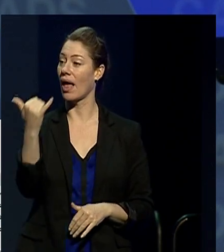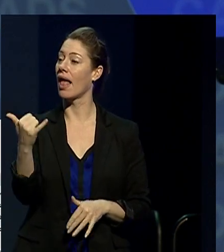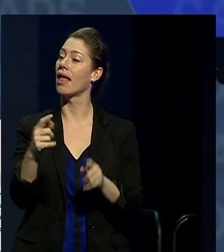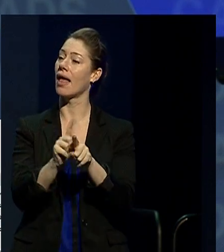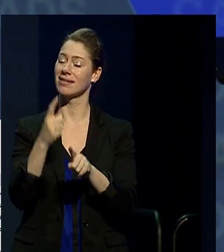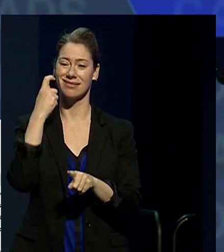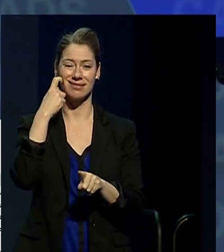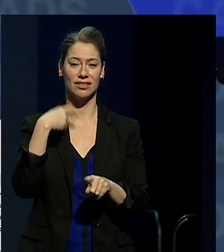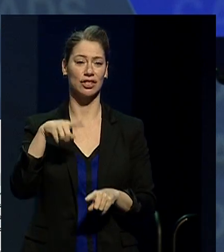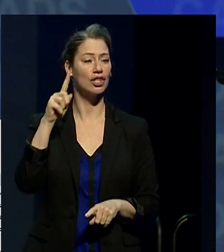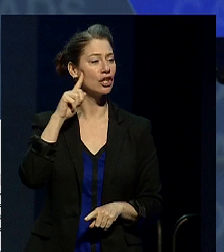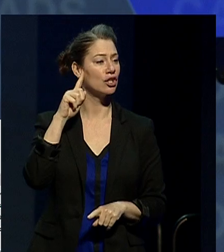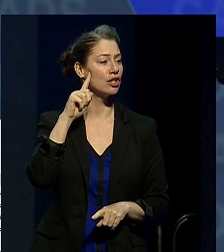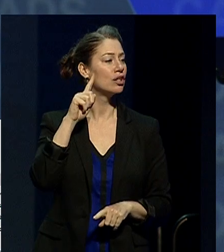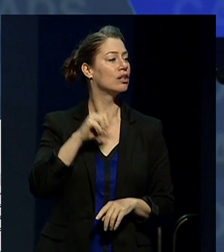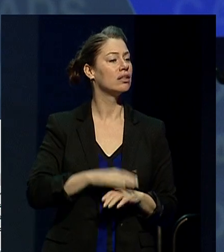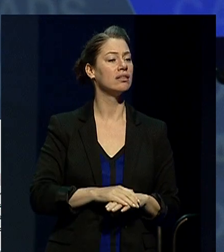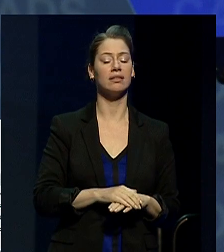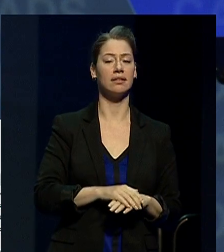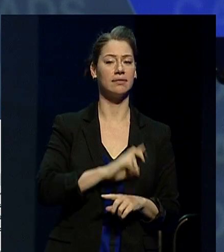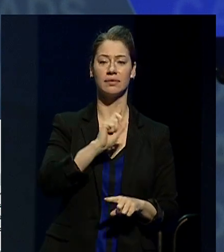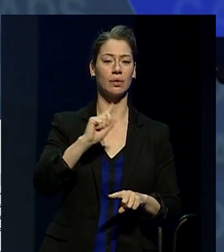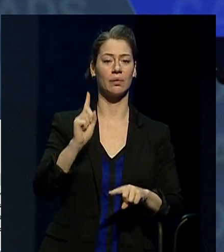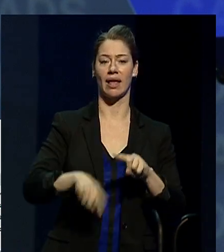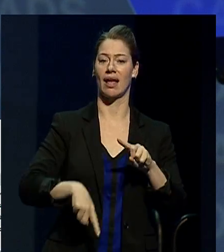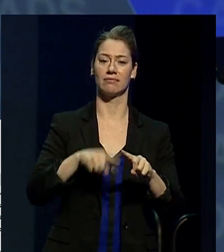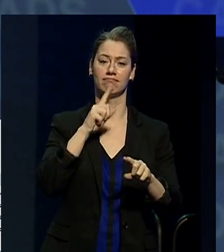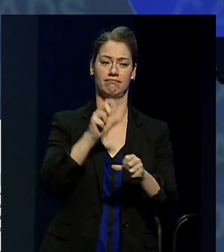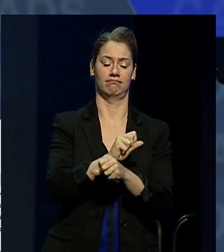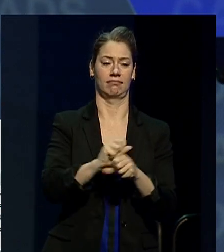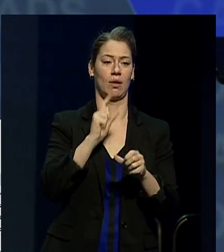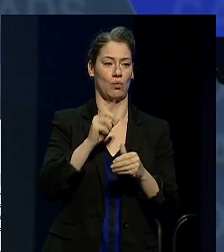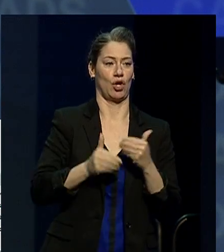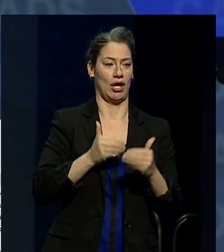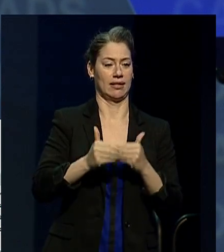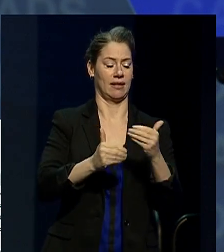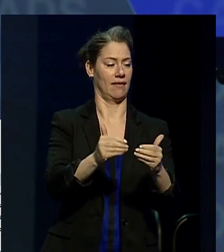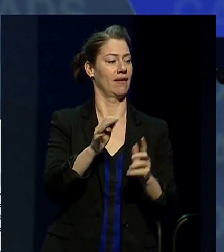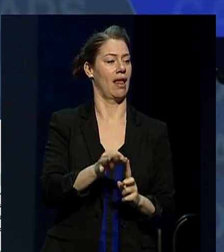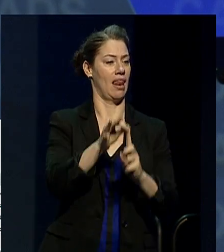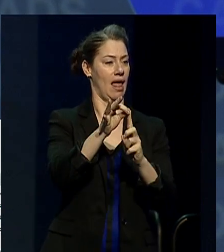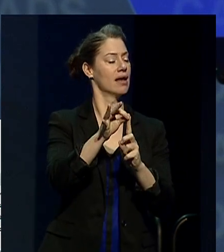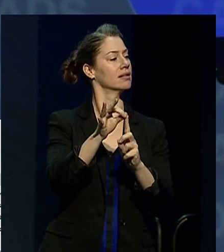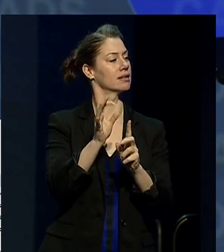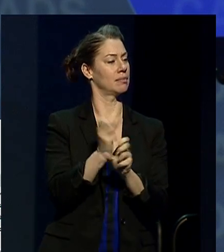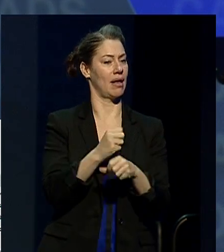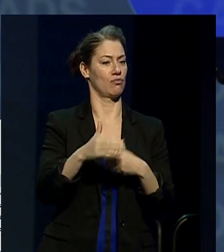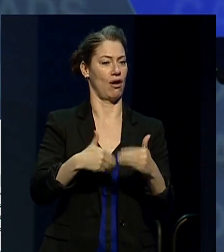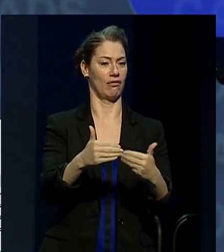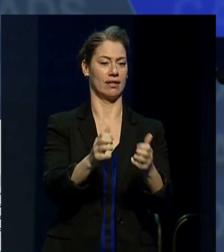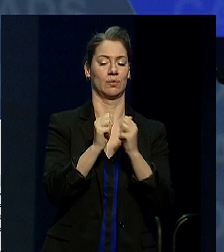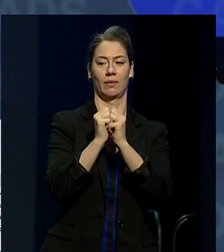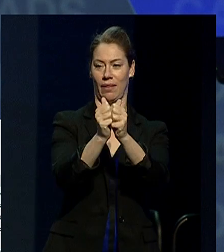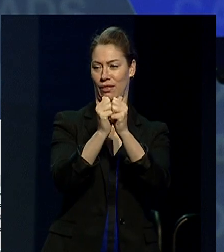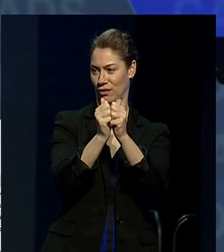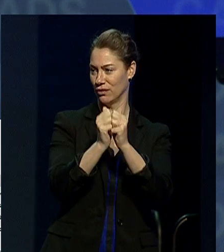just heard, you can't be truly progressive unless we're making progress together.